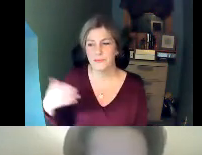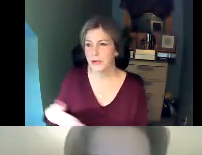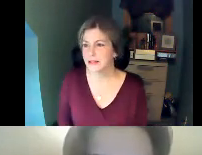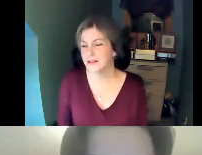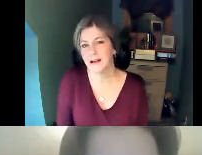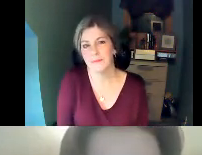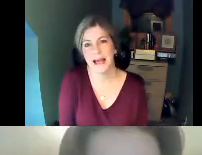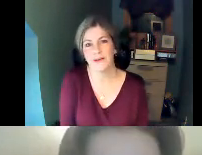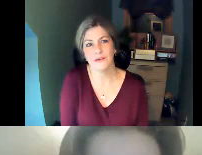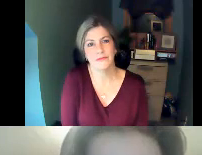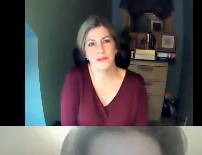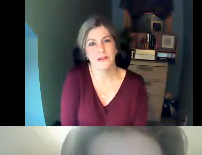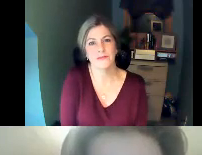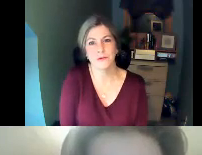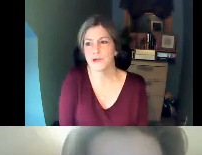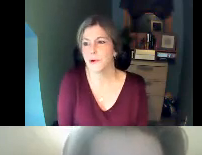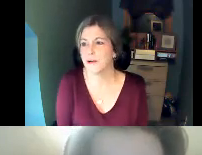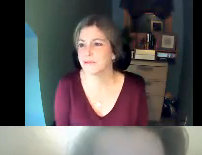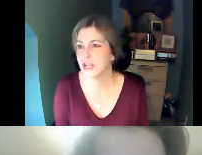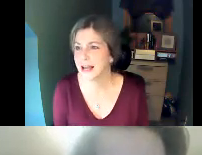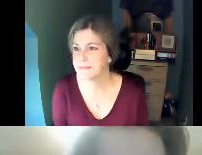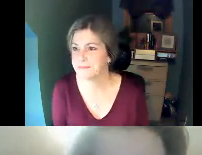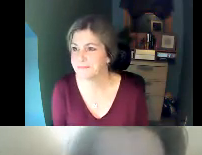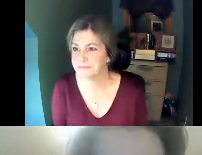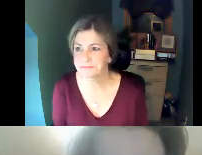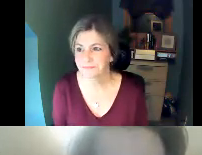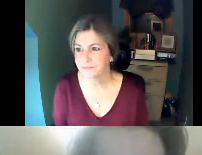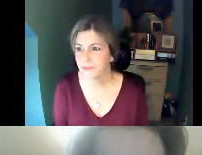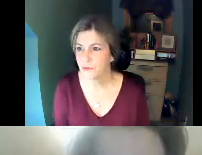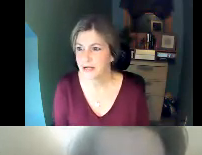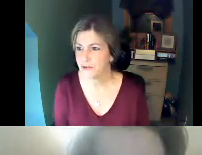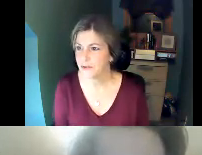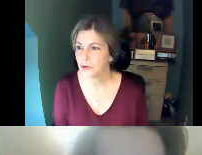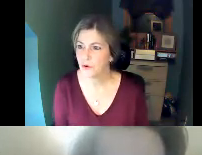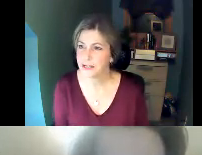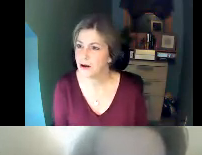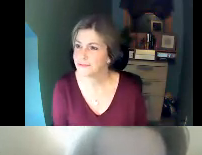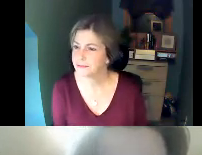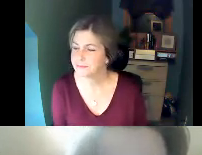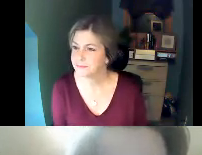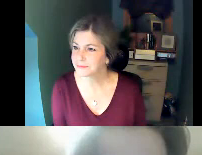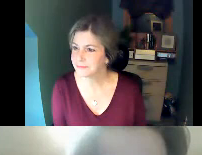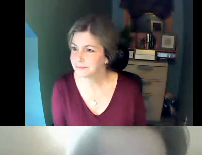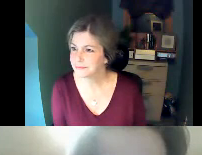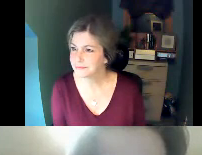you'd like to bring out for the good of the group off of chat before I turn the recording off?